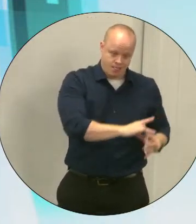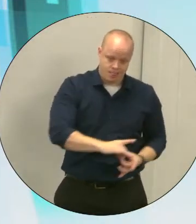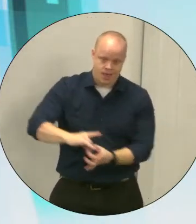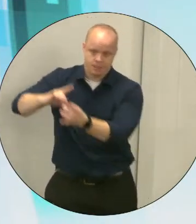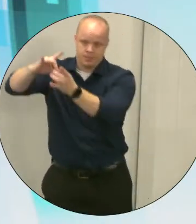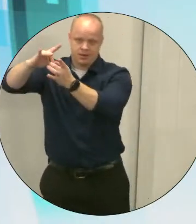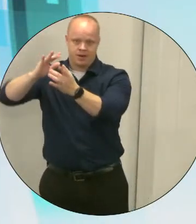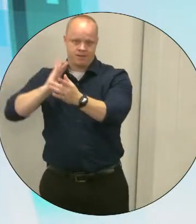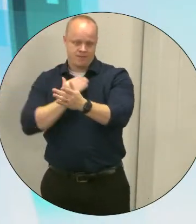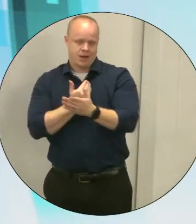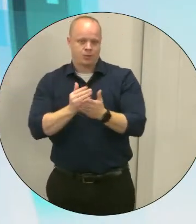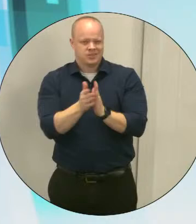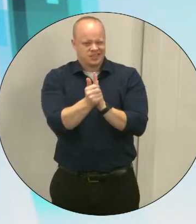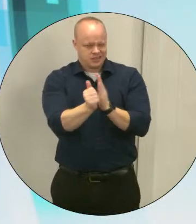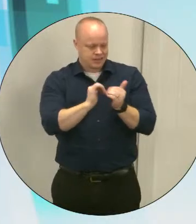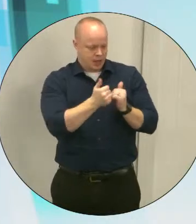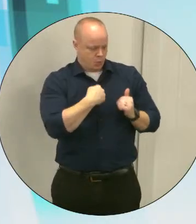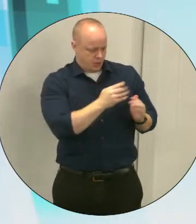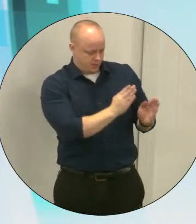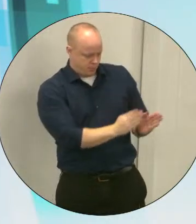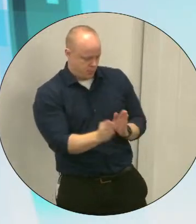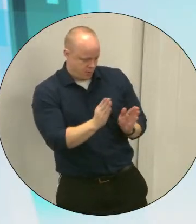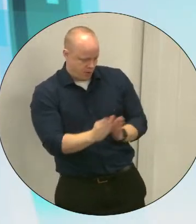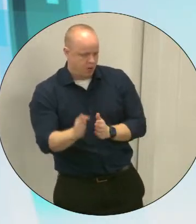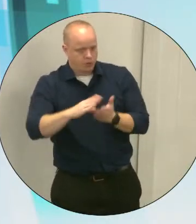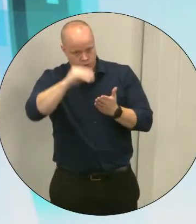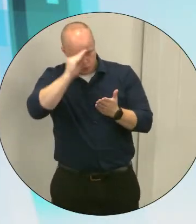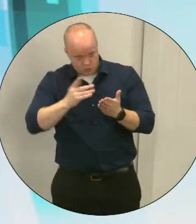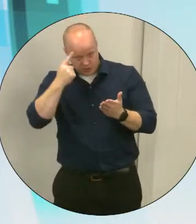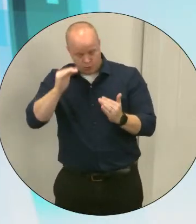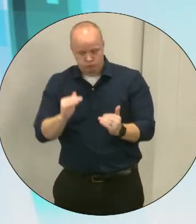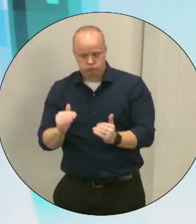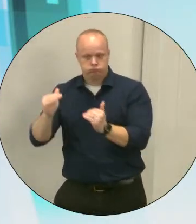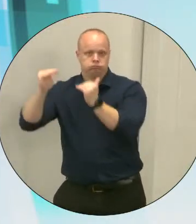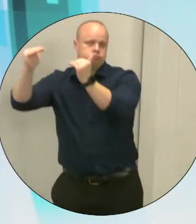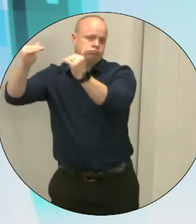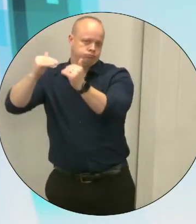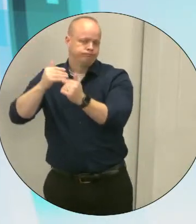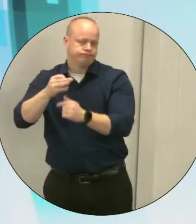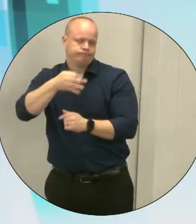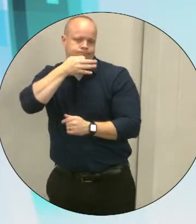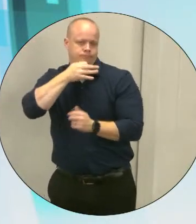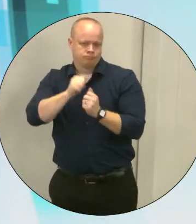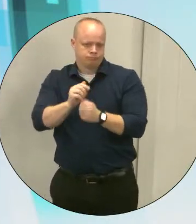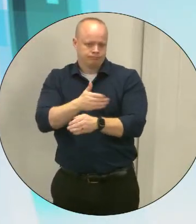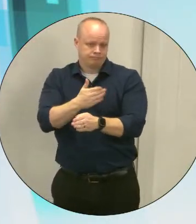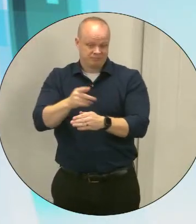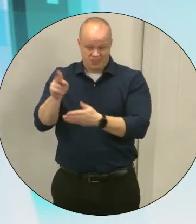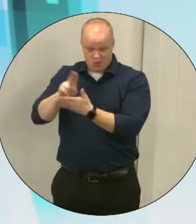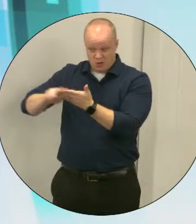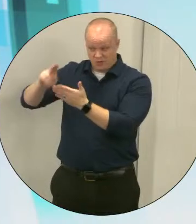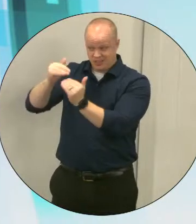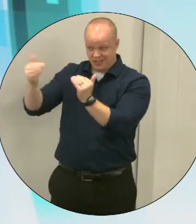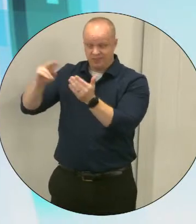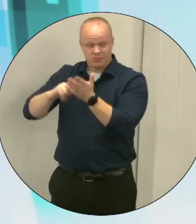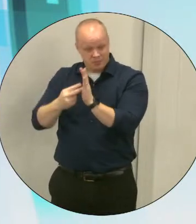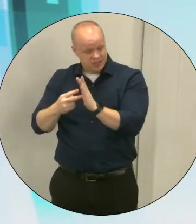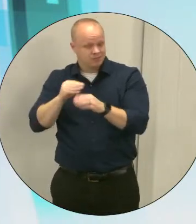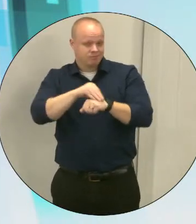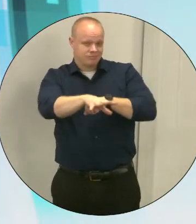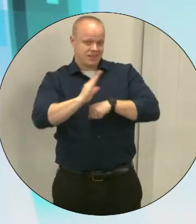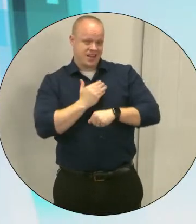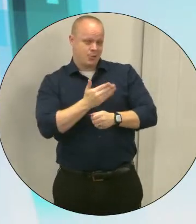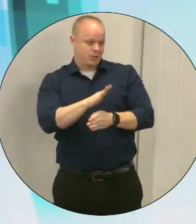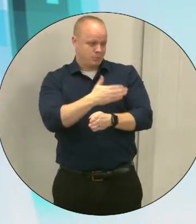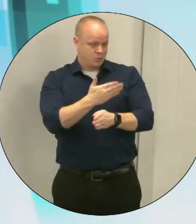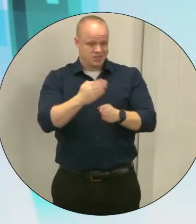we successfully prepare students for the next level of musicianship. At the university level, this will affect our music education degree